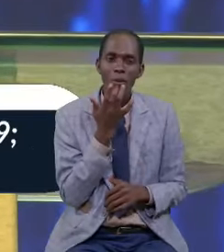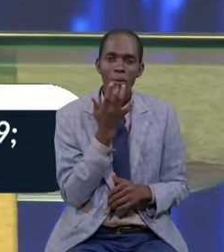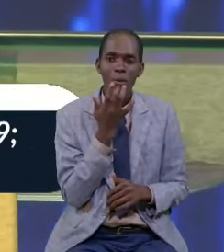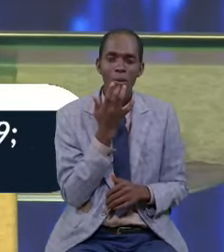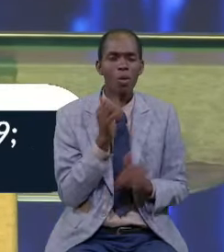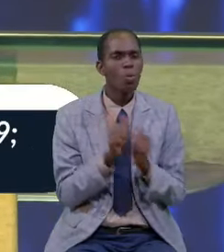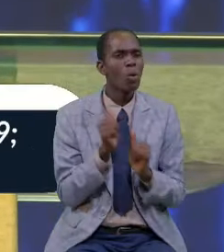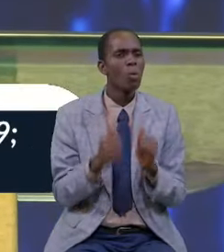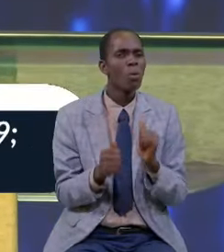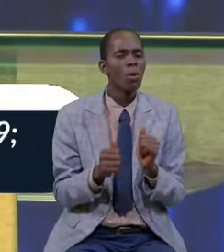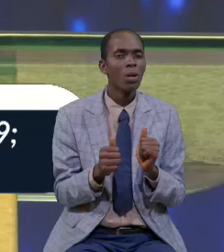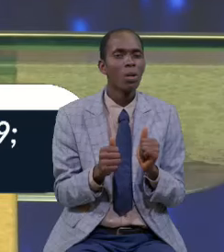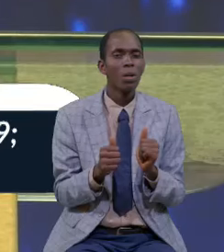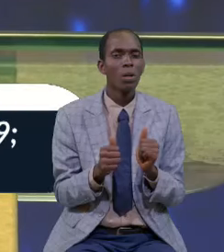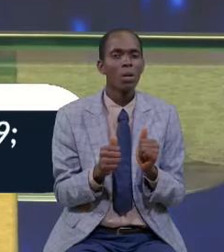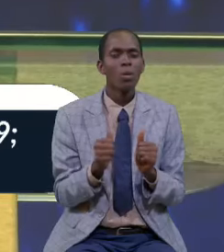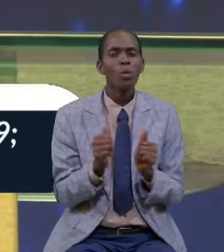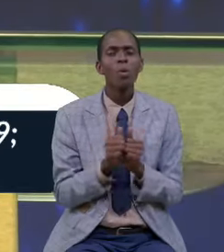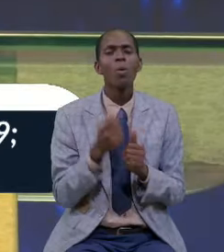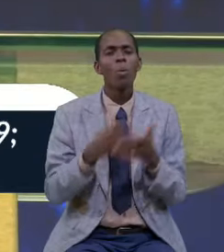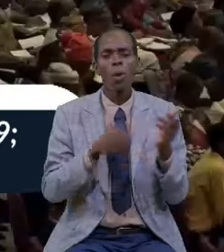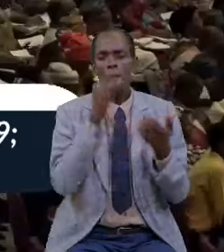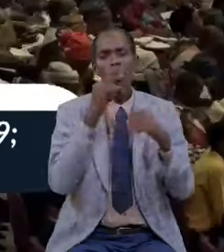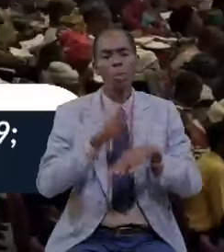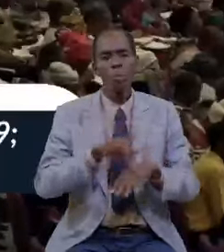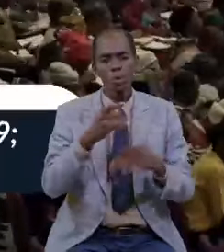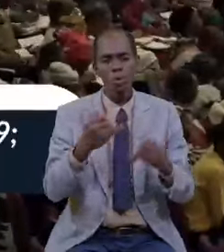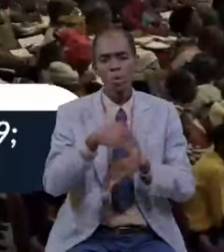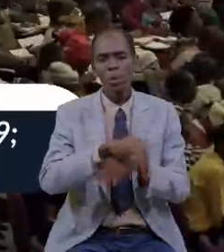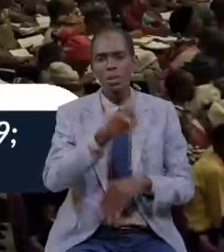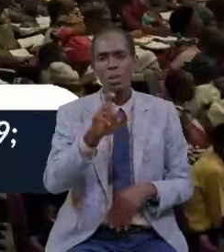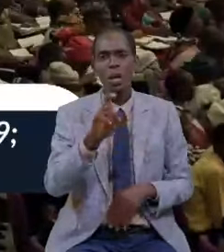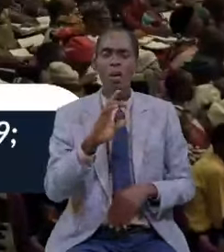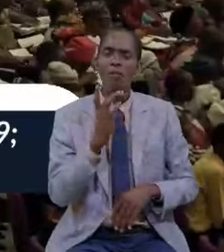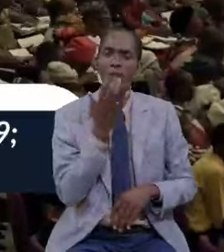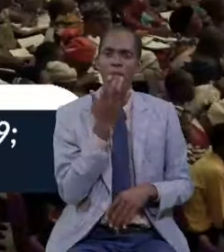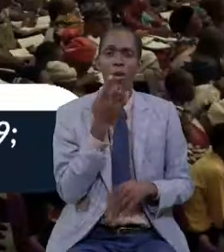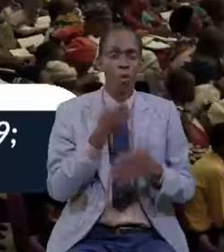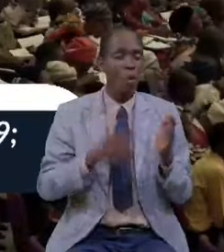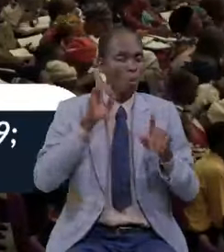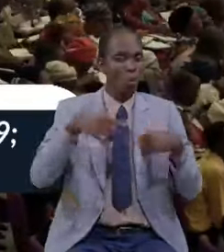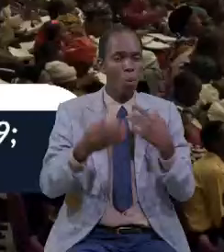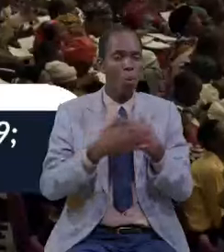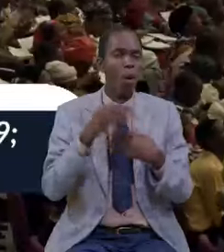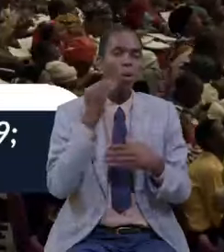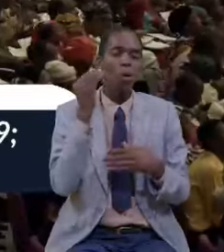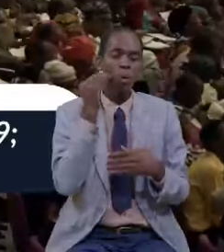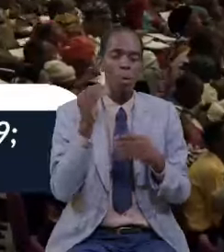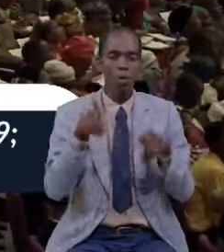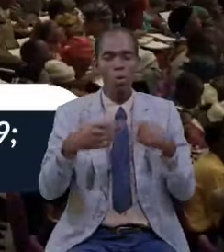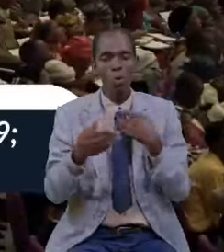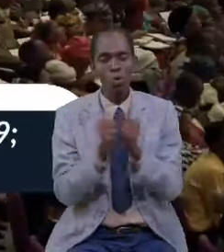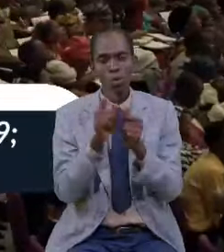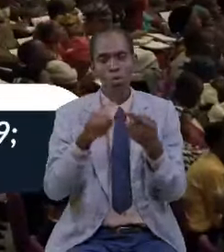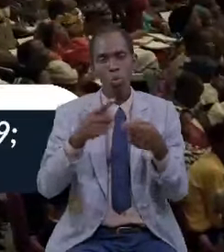what? What's coming upon your life tonight? What's going with you to your place of work tomorrow? I